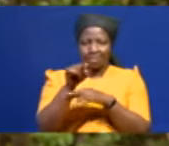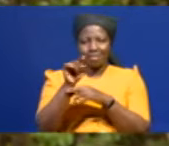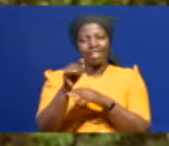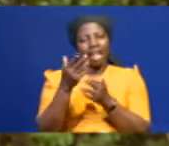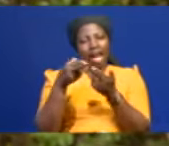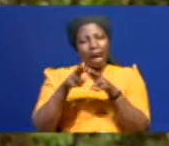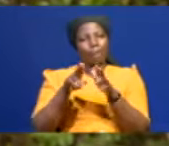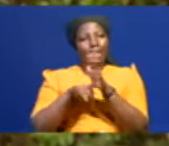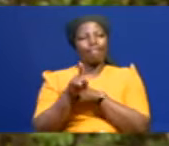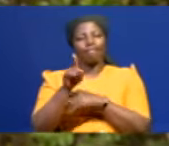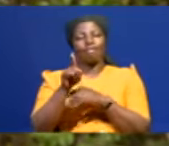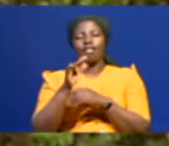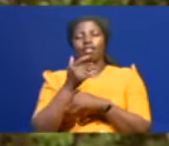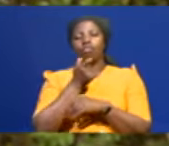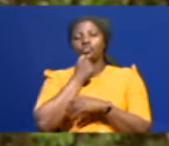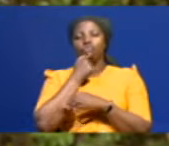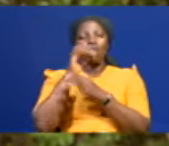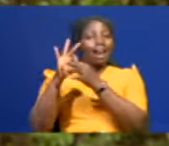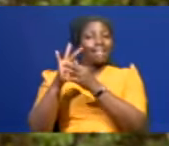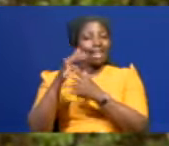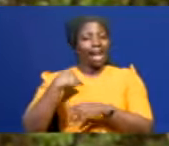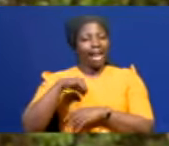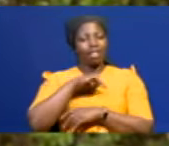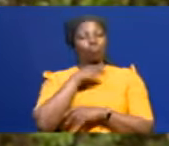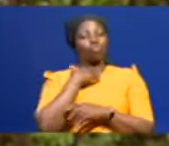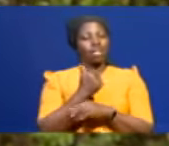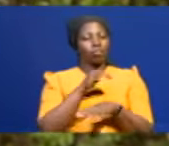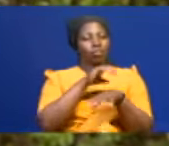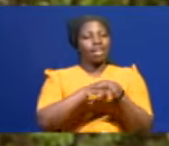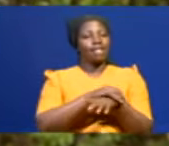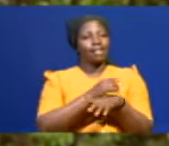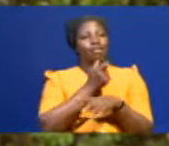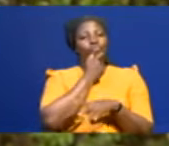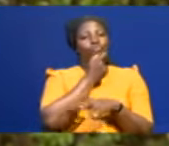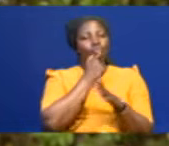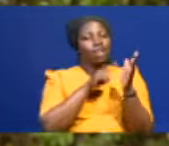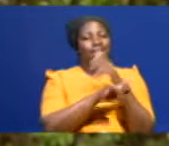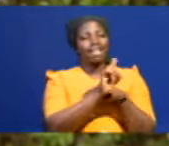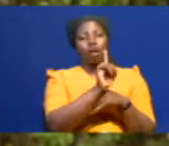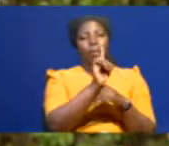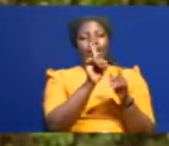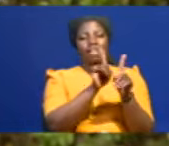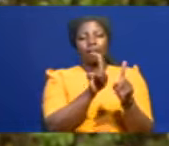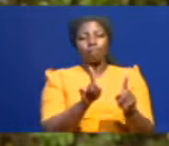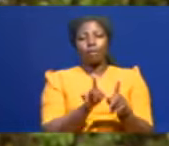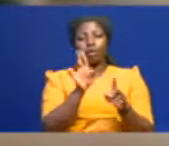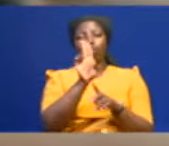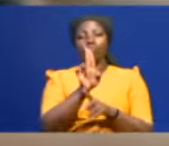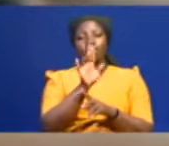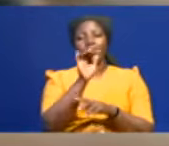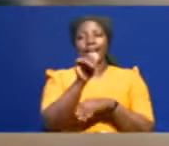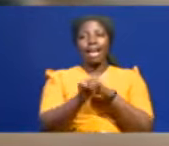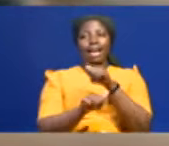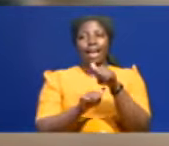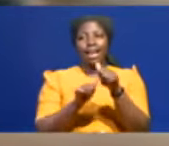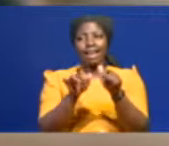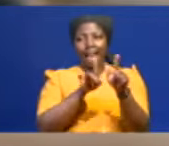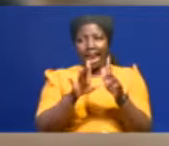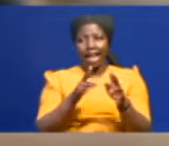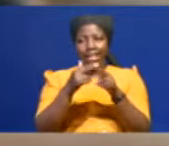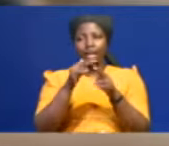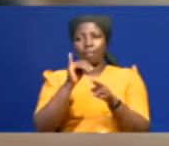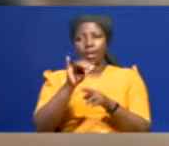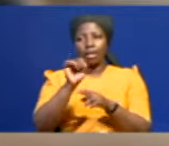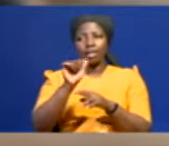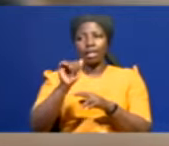Nairobi who are all Luos, and we used a casting director. It's called Isaiah Evans. We auditioned them